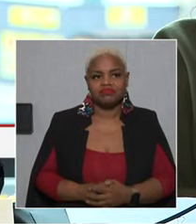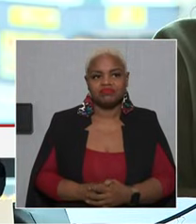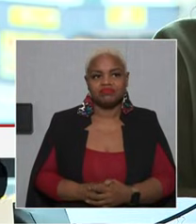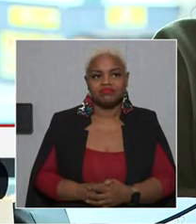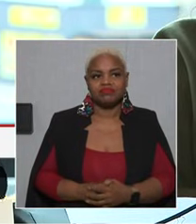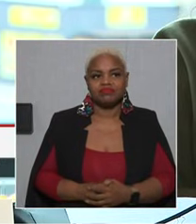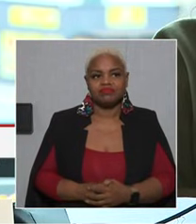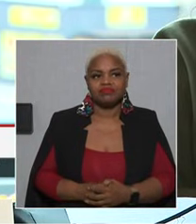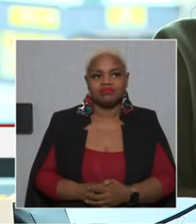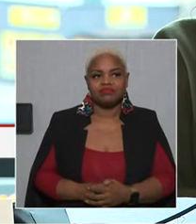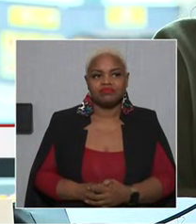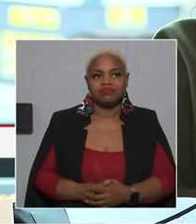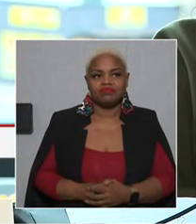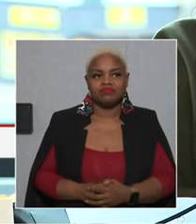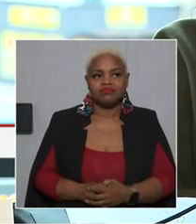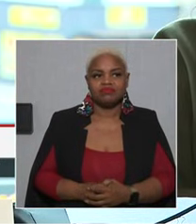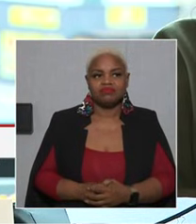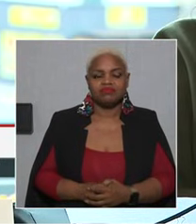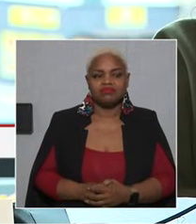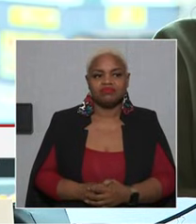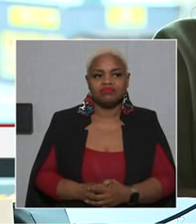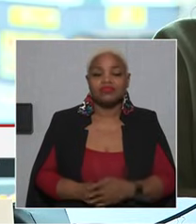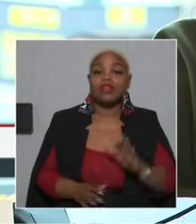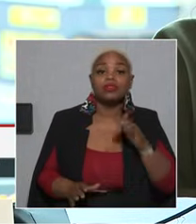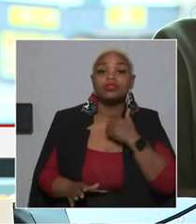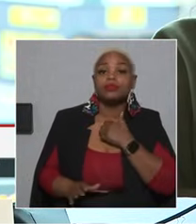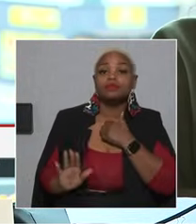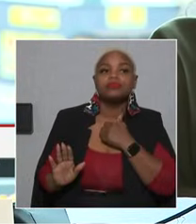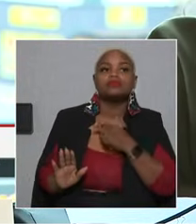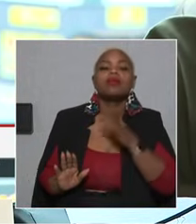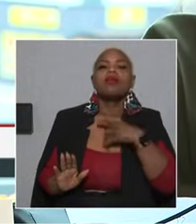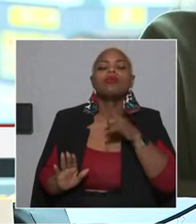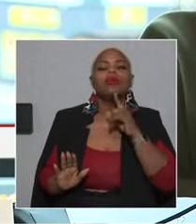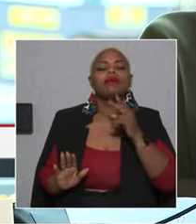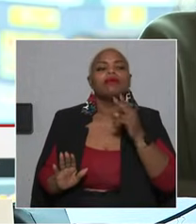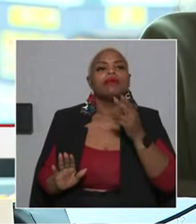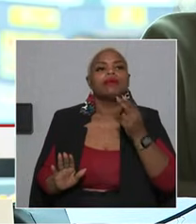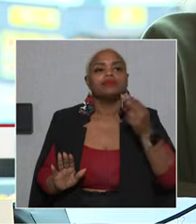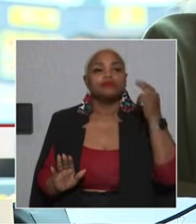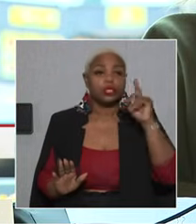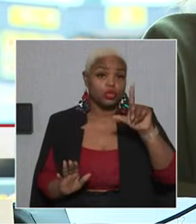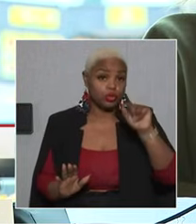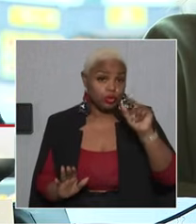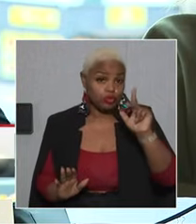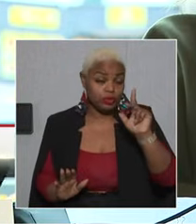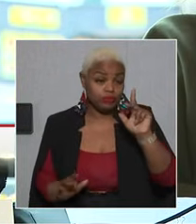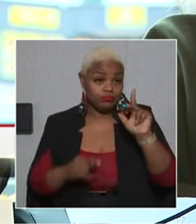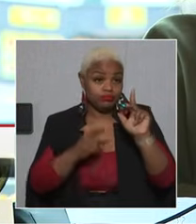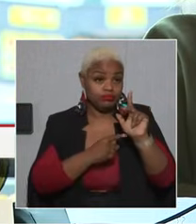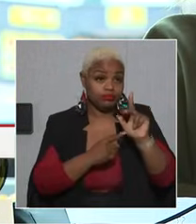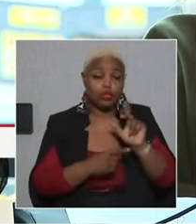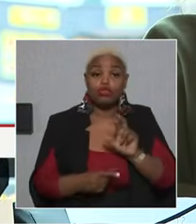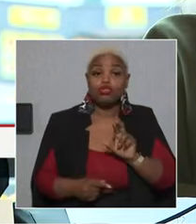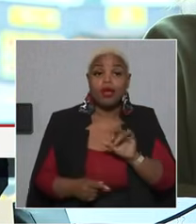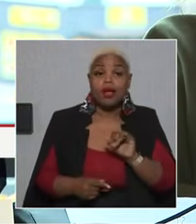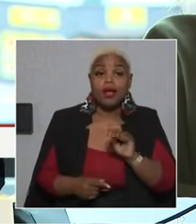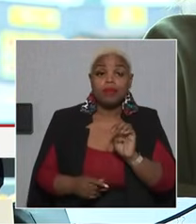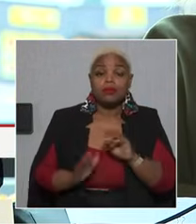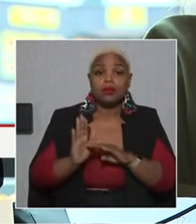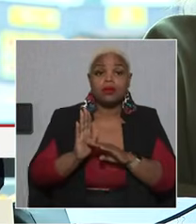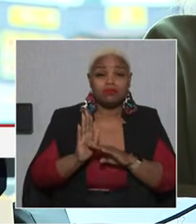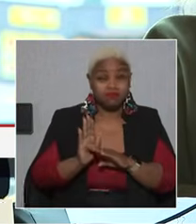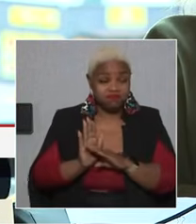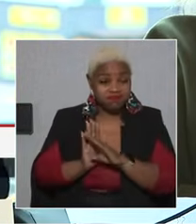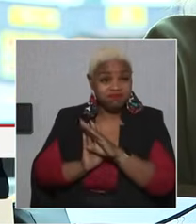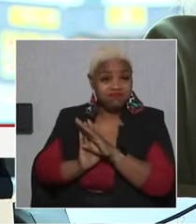back, looking back on 23 crime surge in the district. This is for the chief. We saw every other major city, or most